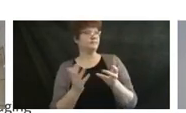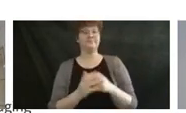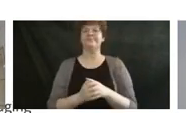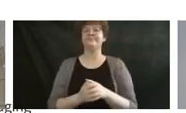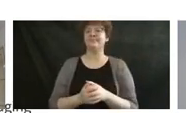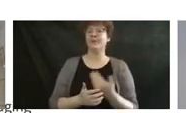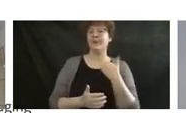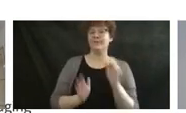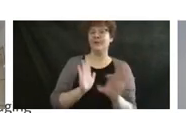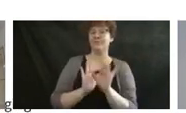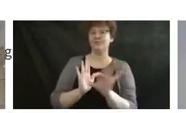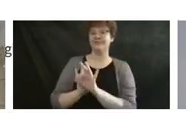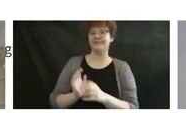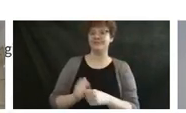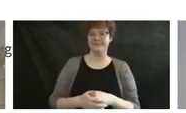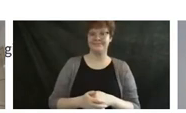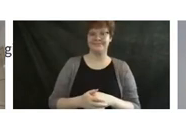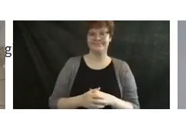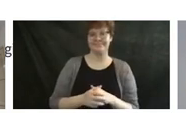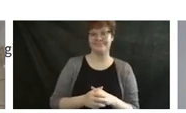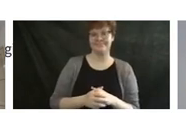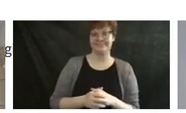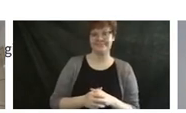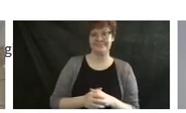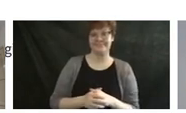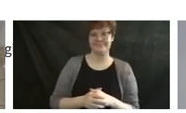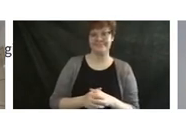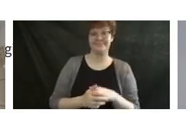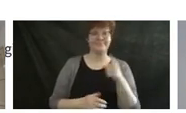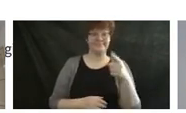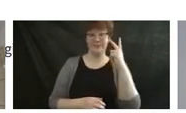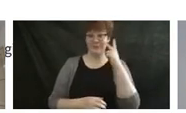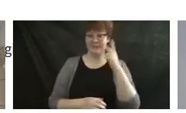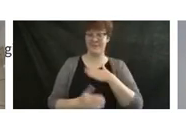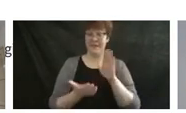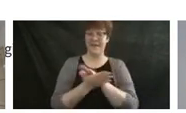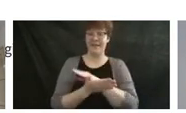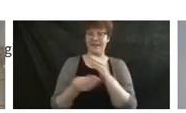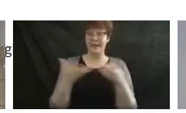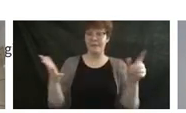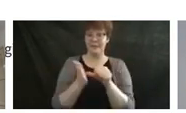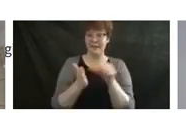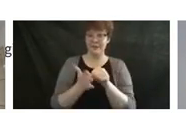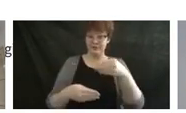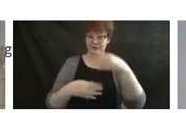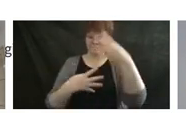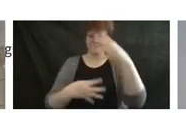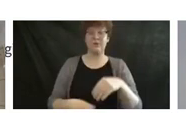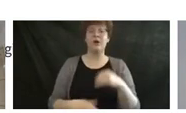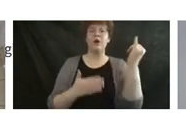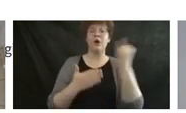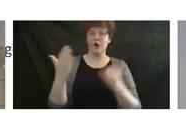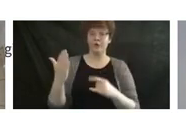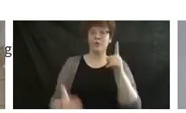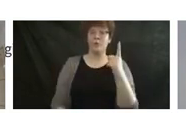option. And if you look under my handouts page, you'll see for Art 186, we've done the mask,